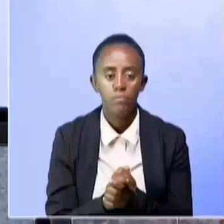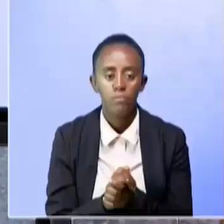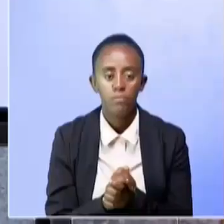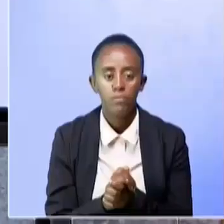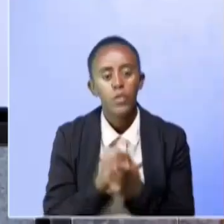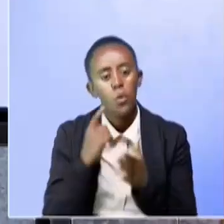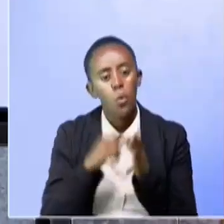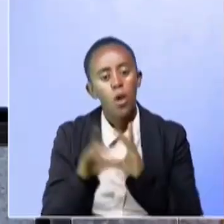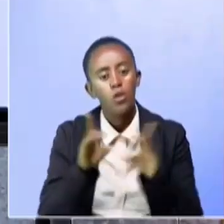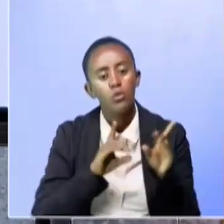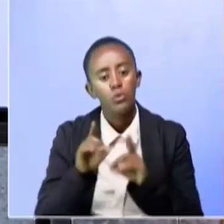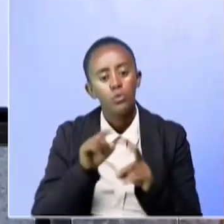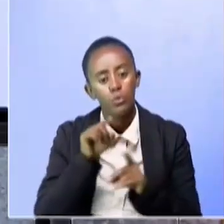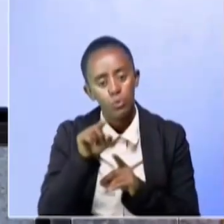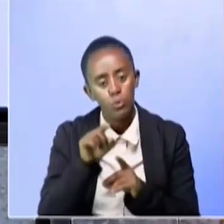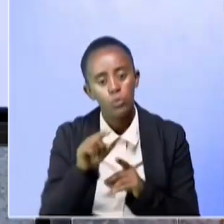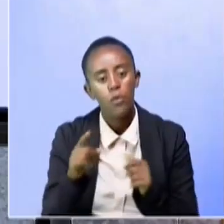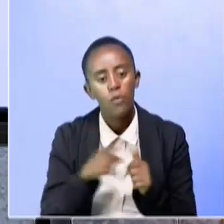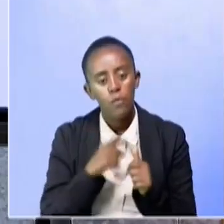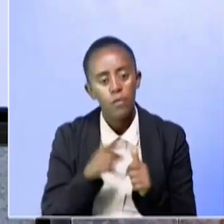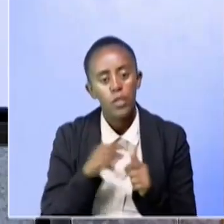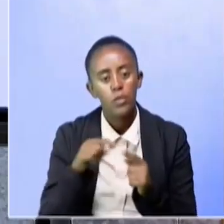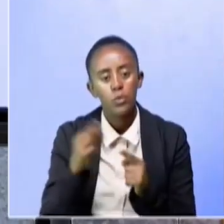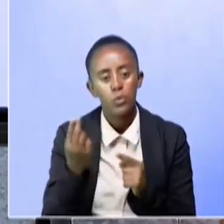What do you do first to use your computer?